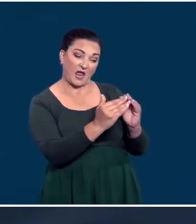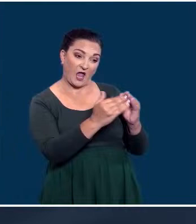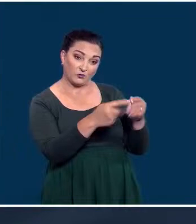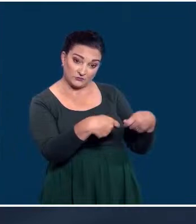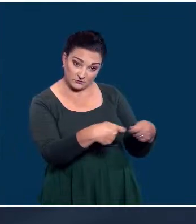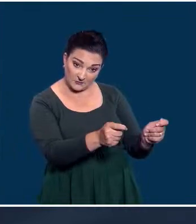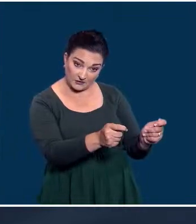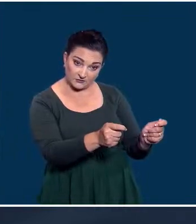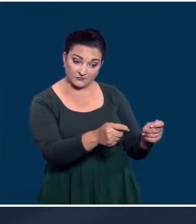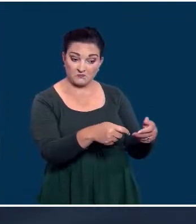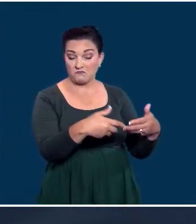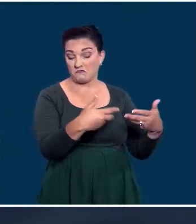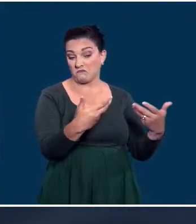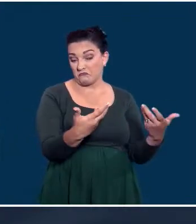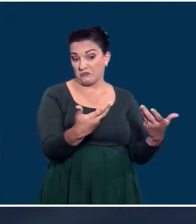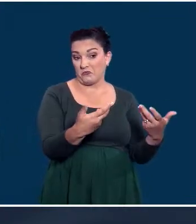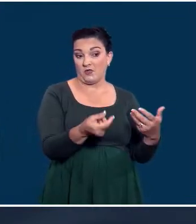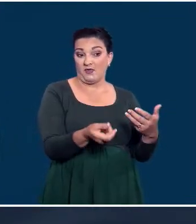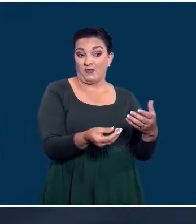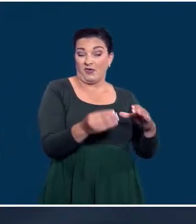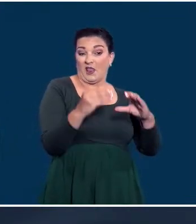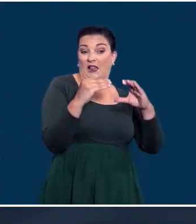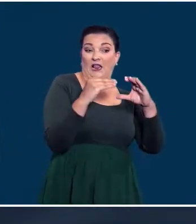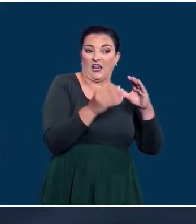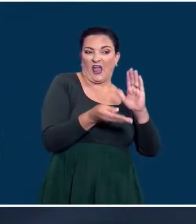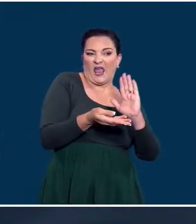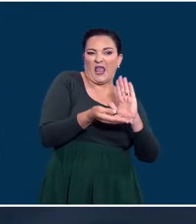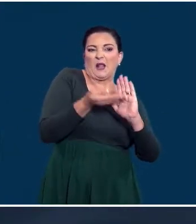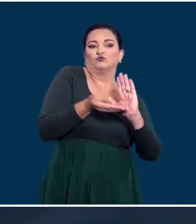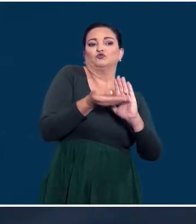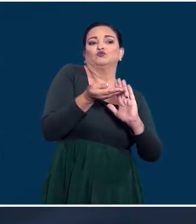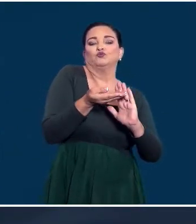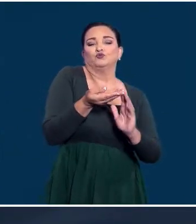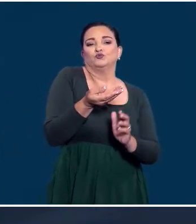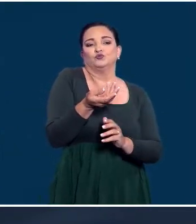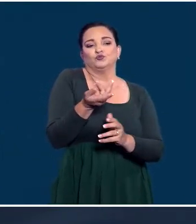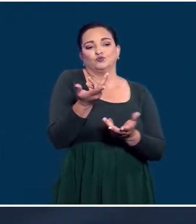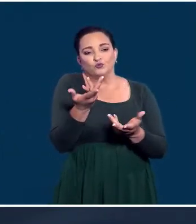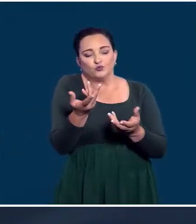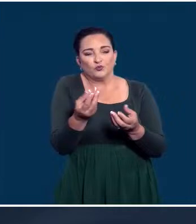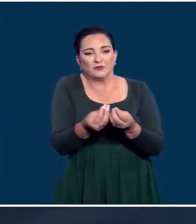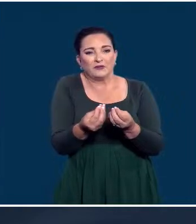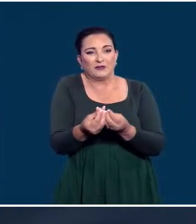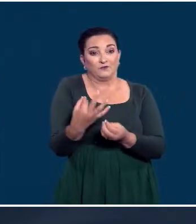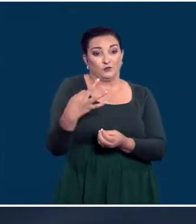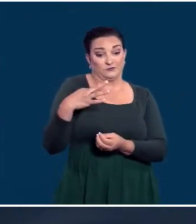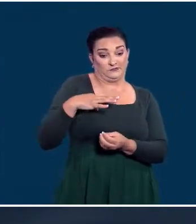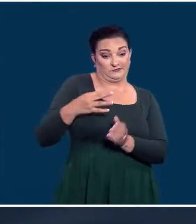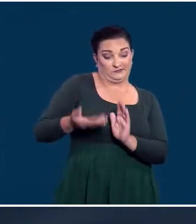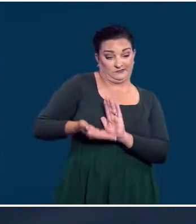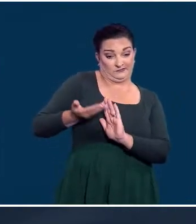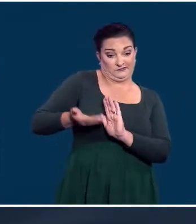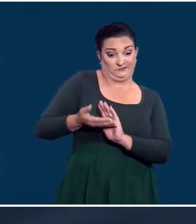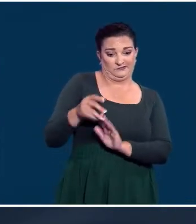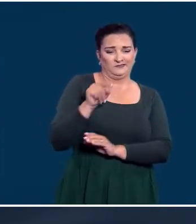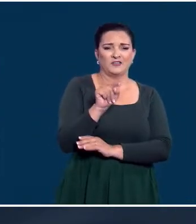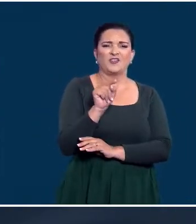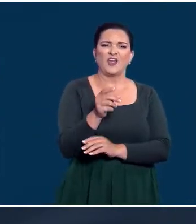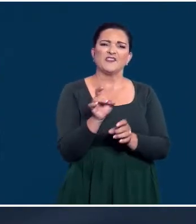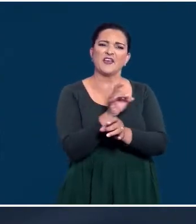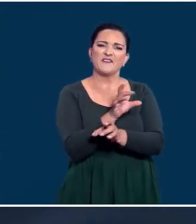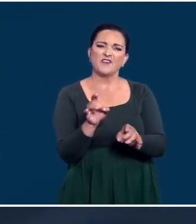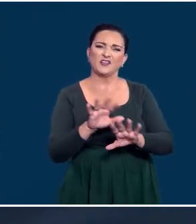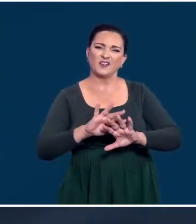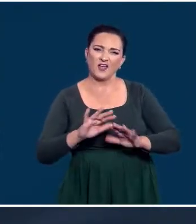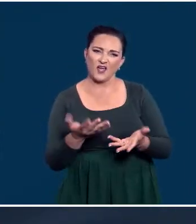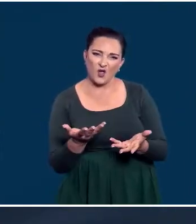impact of the increase in the disposable income, and that disposable income is real disposable